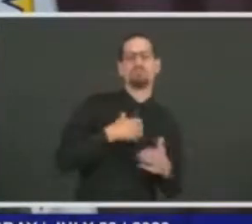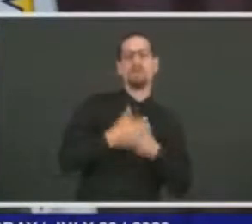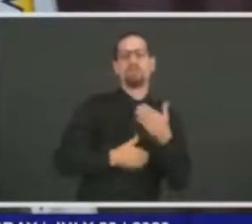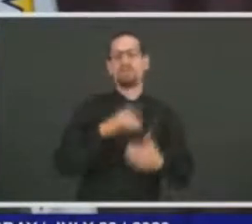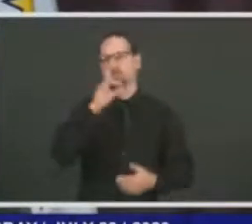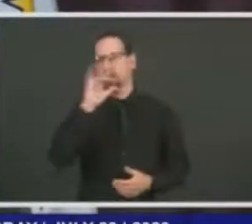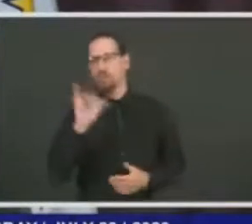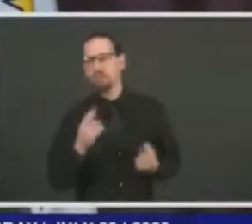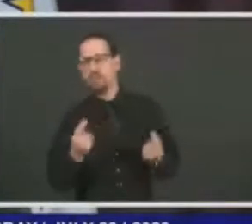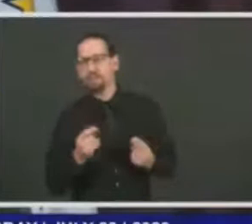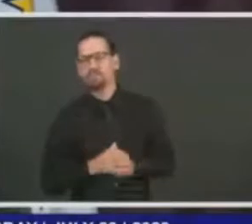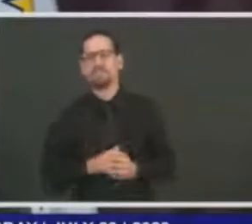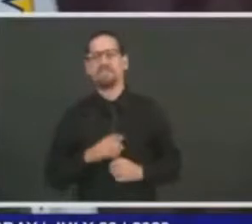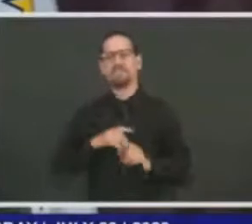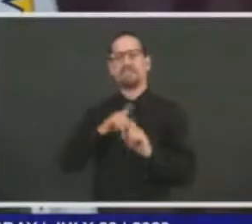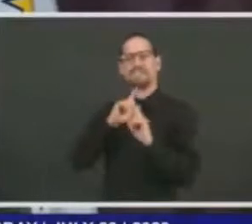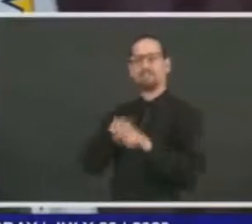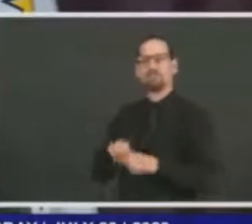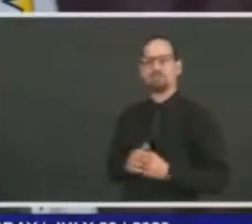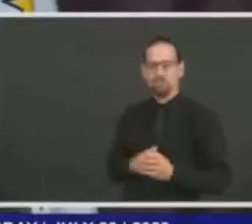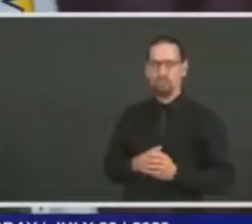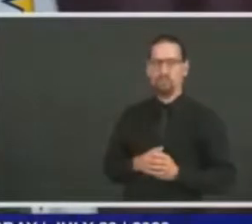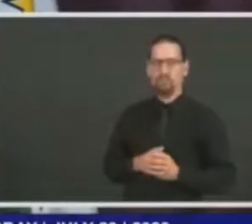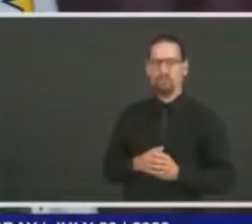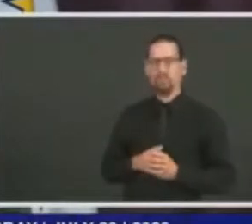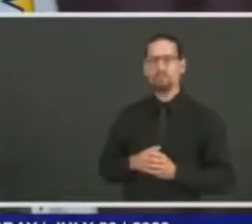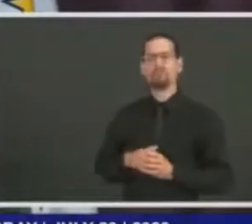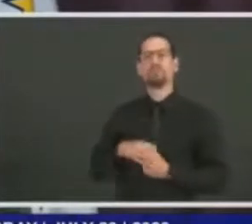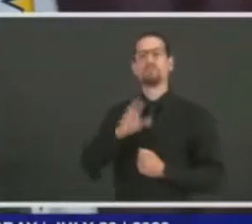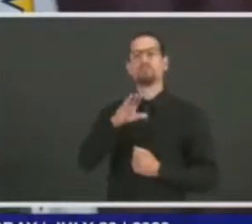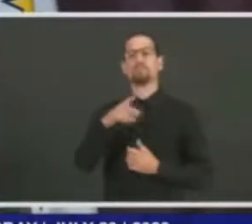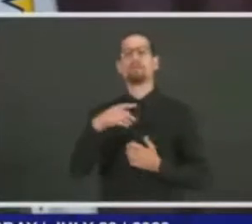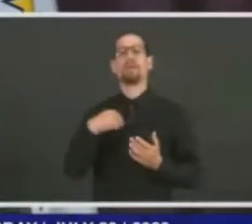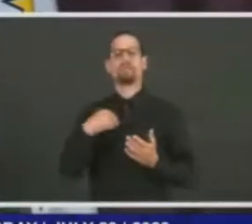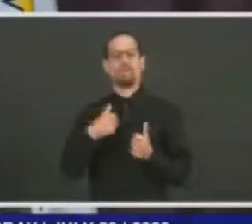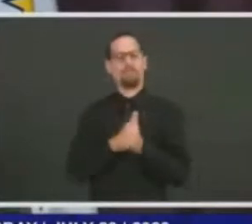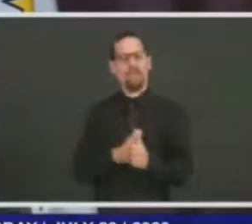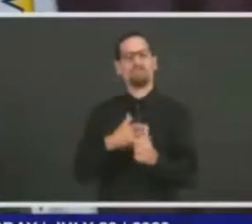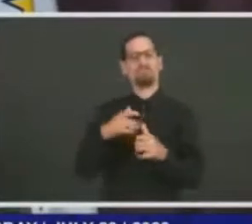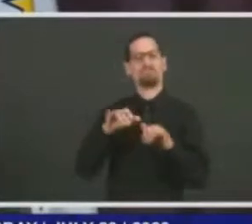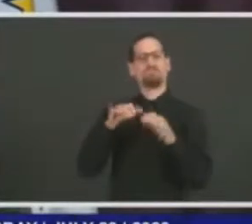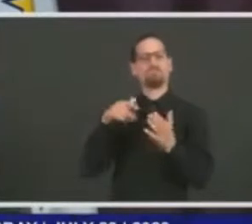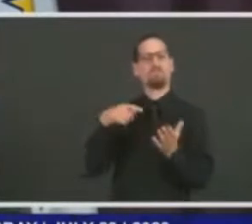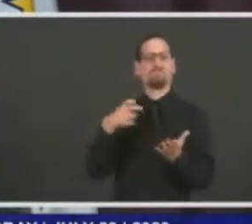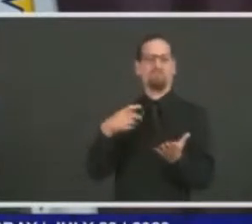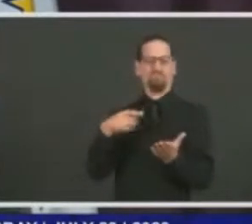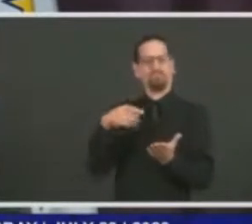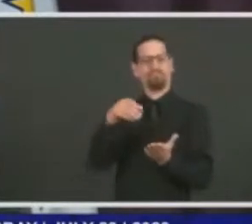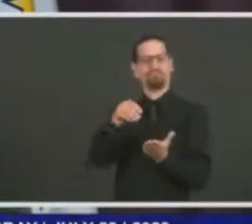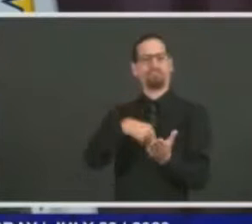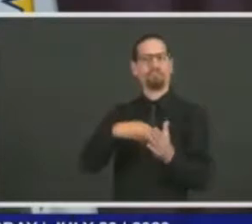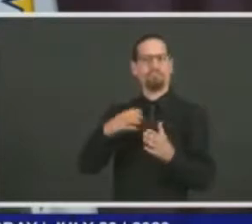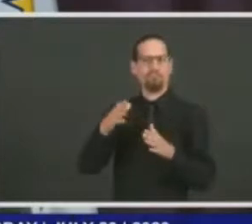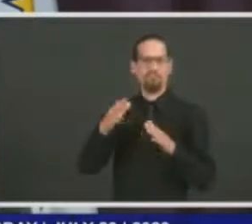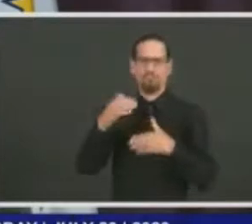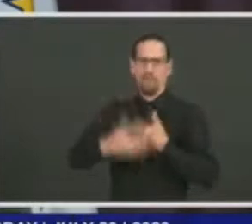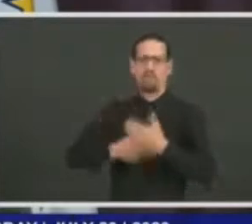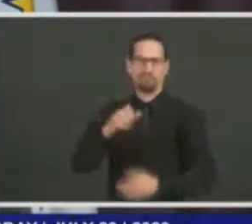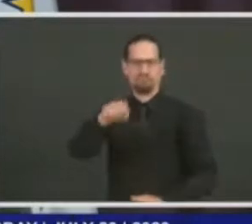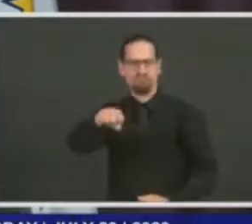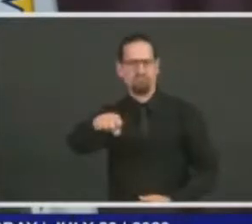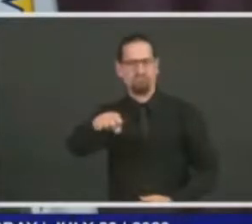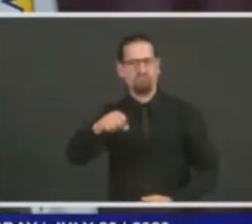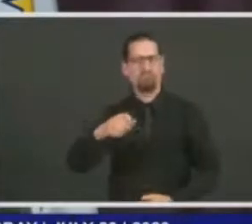have been excellent about due process. They have gone back on numerous occasions, giving warnings to the